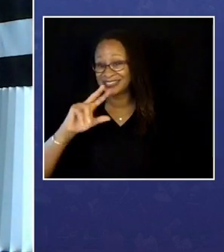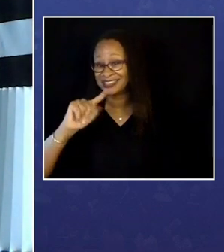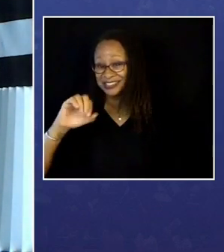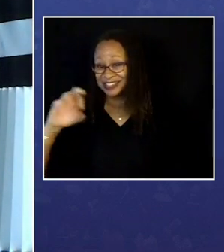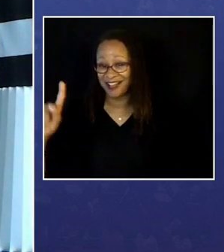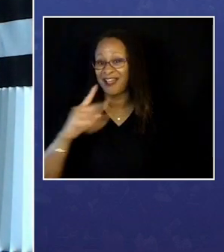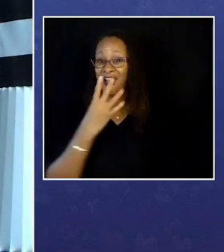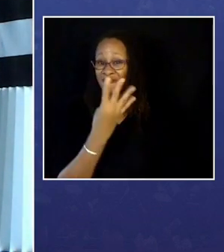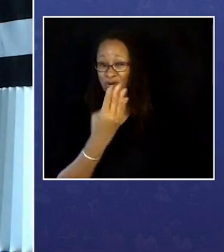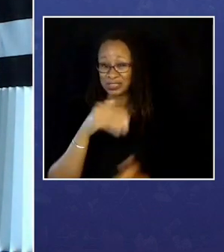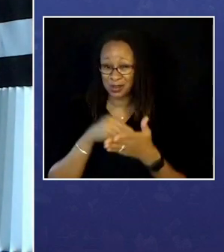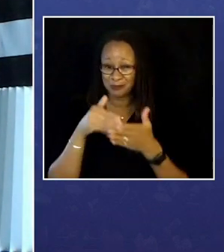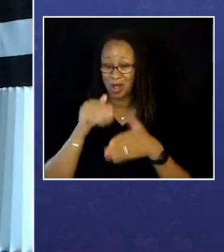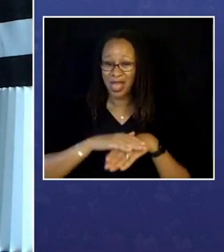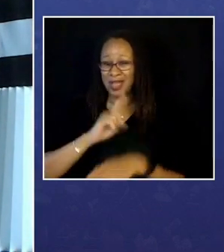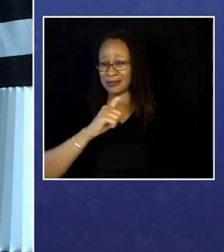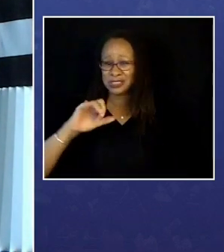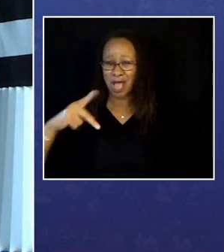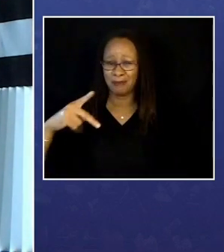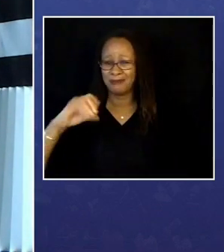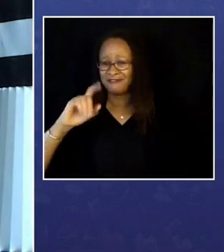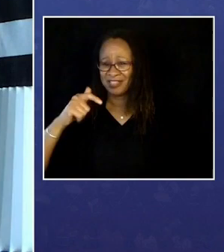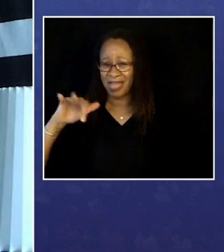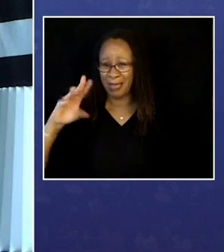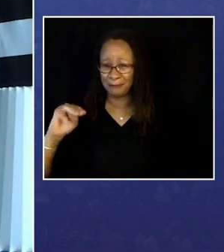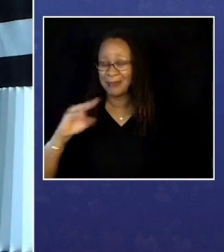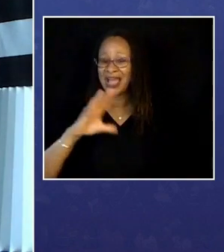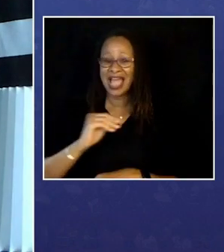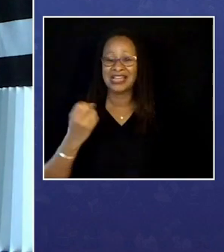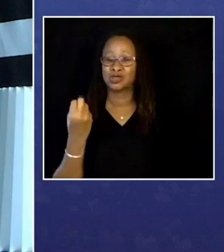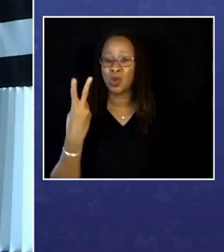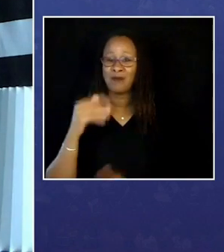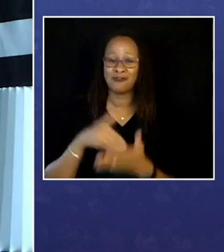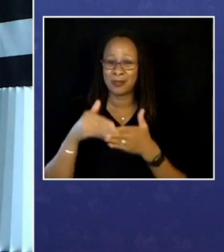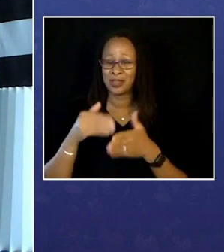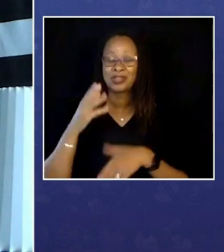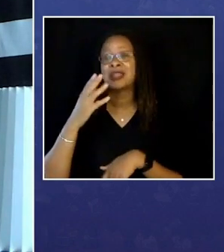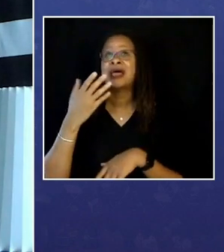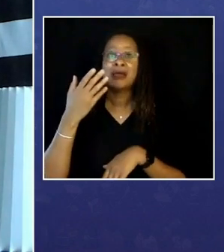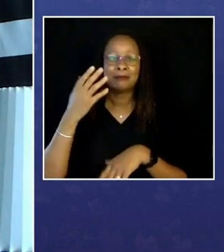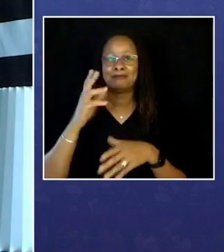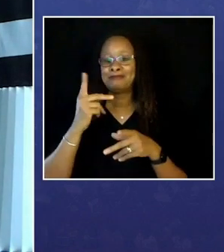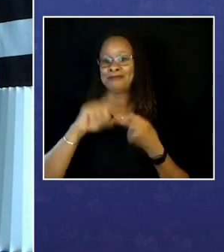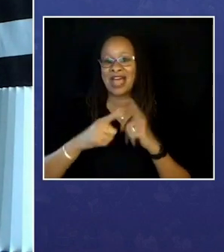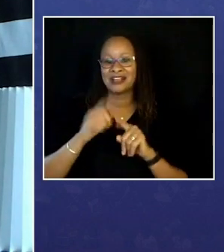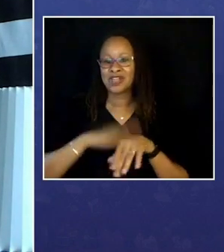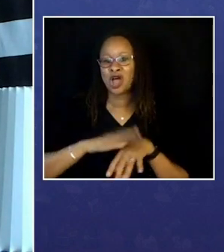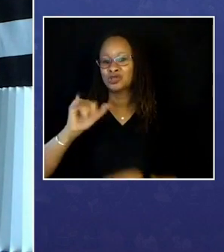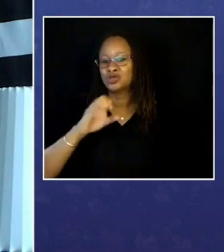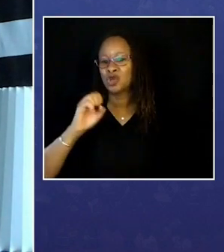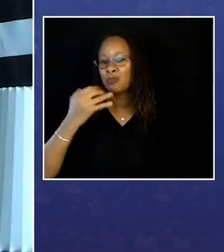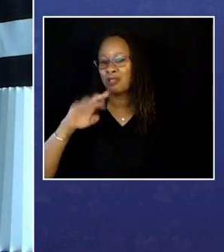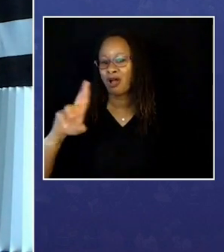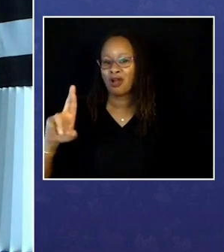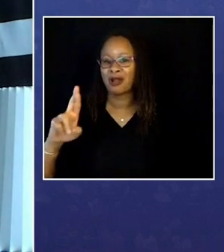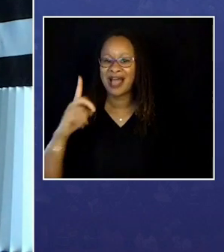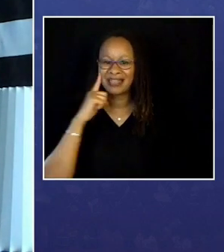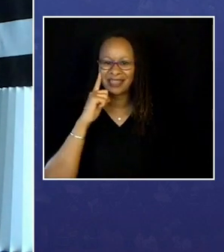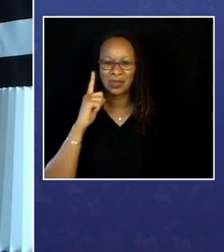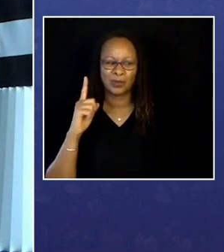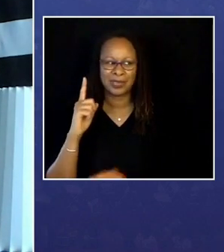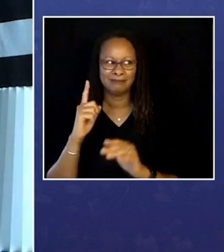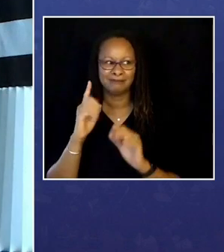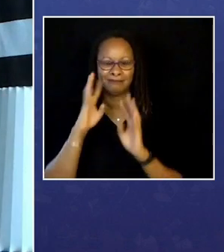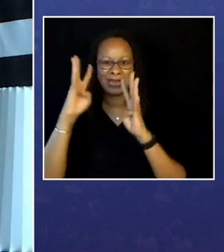14 million followers on Zopflam, and 12 million pals on Joblar. Okay, I'm pretty sure we made